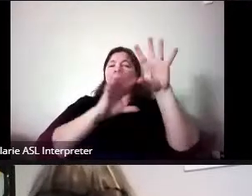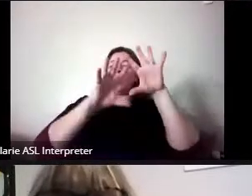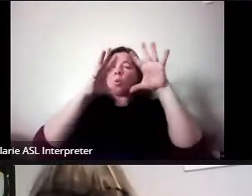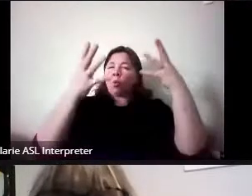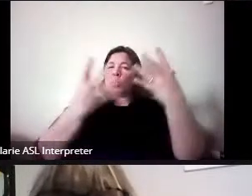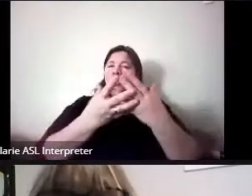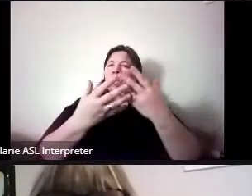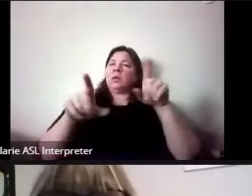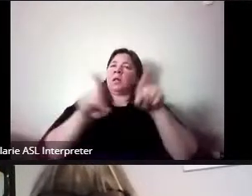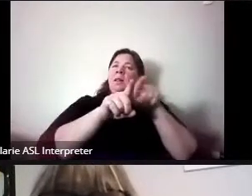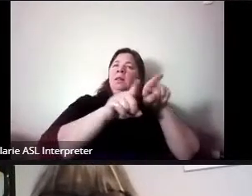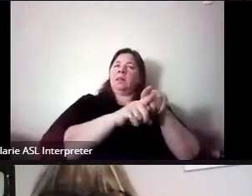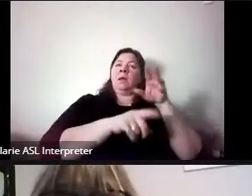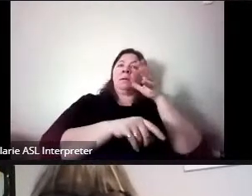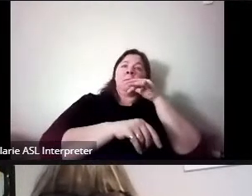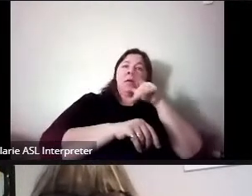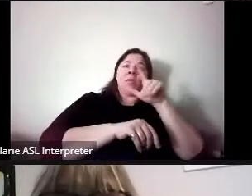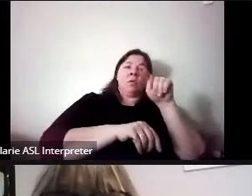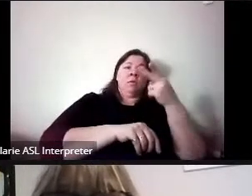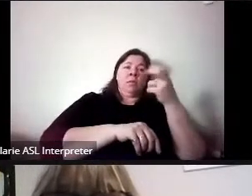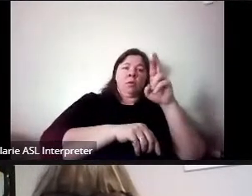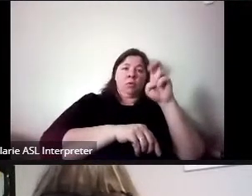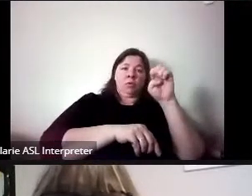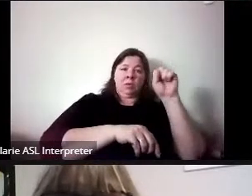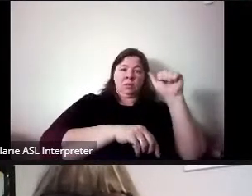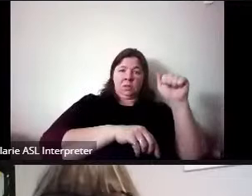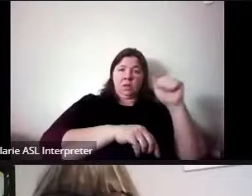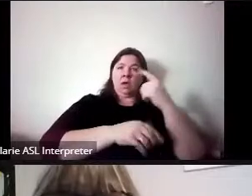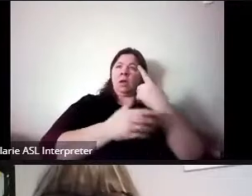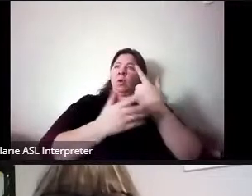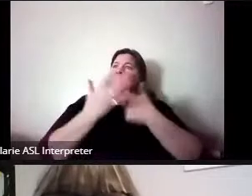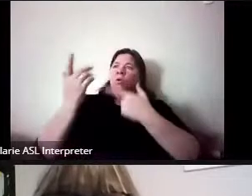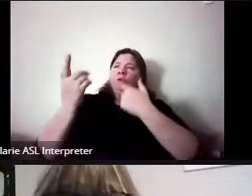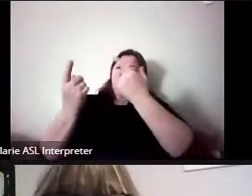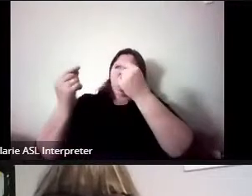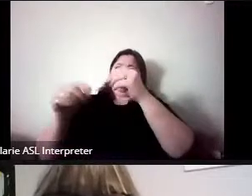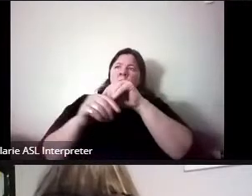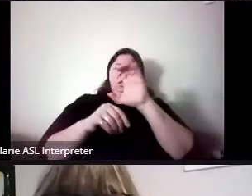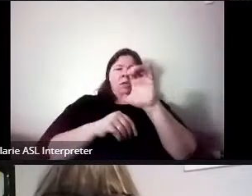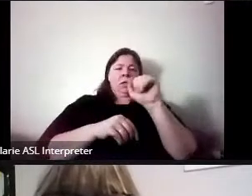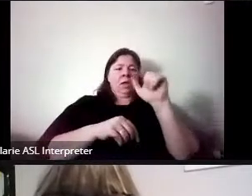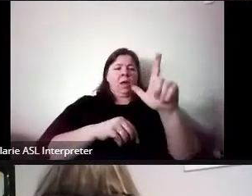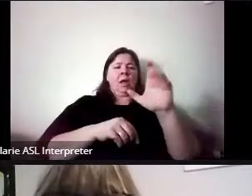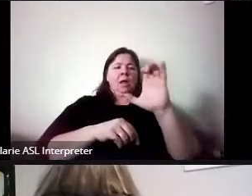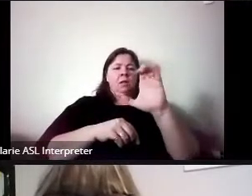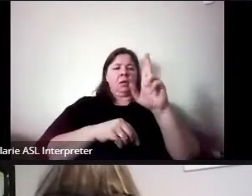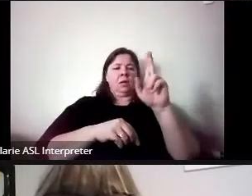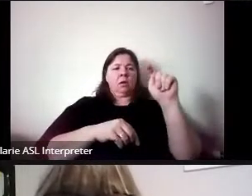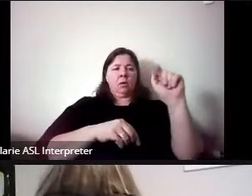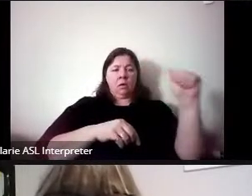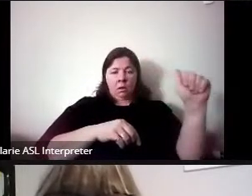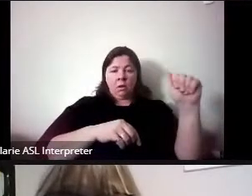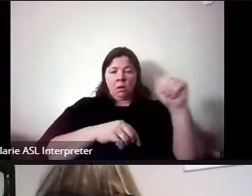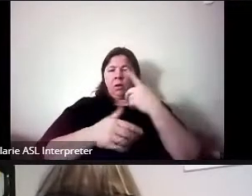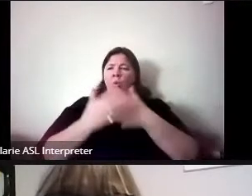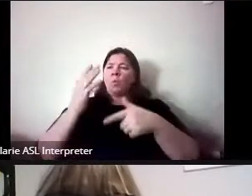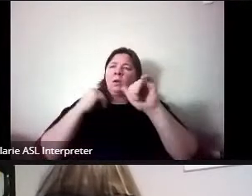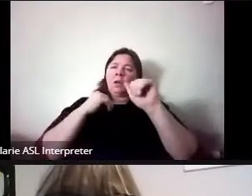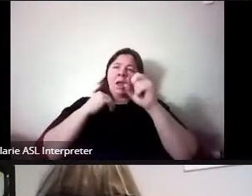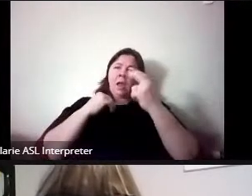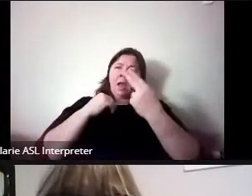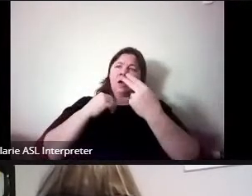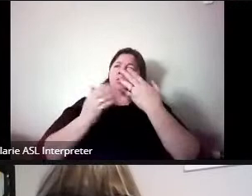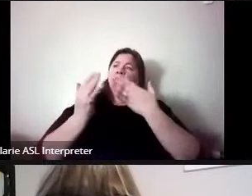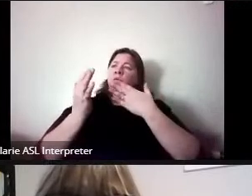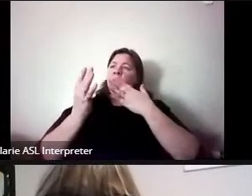Mother Teresa and what she did in Calcutta. Yeah. But what Ash is going to achieve through you, Jesse, all